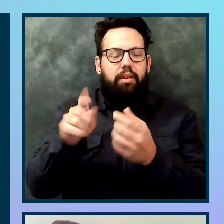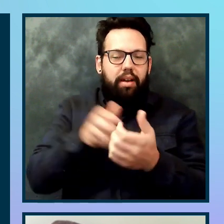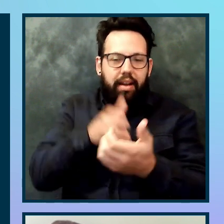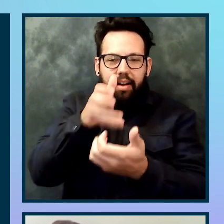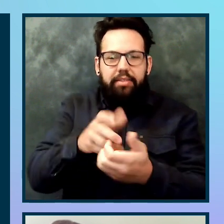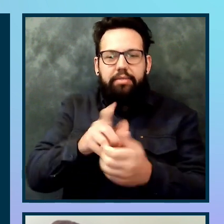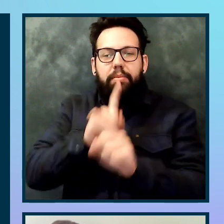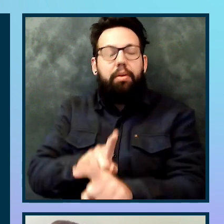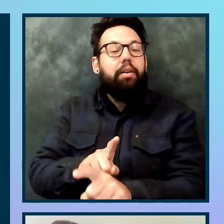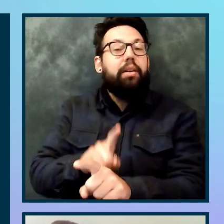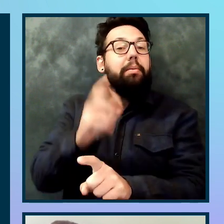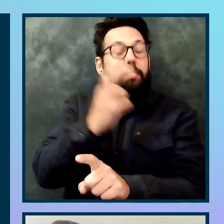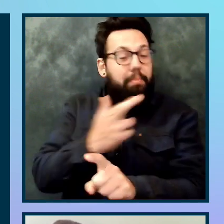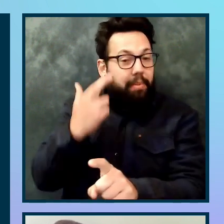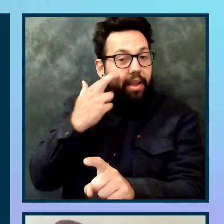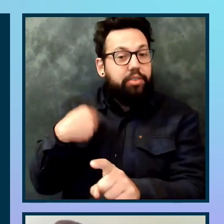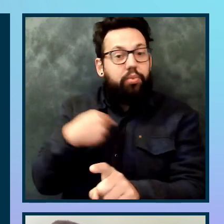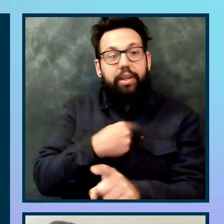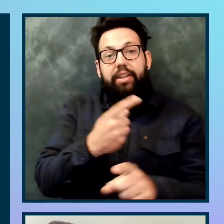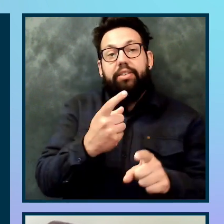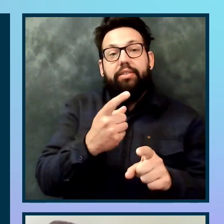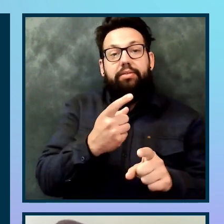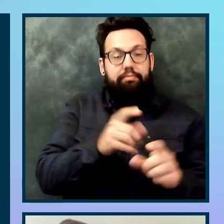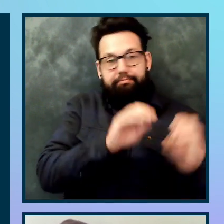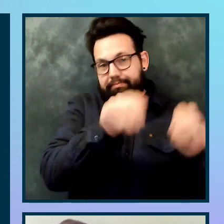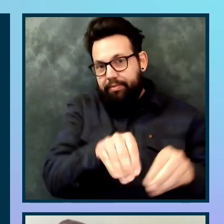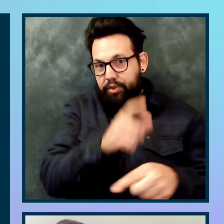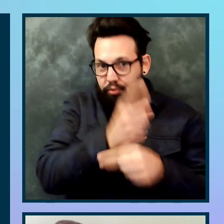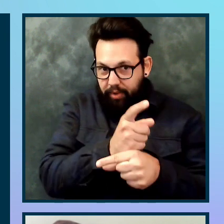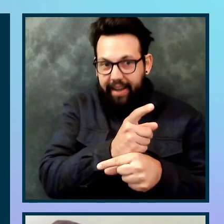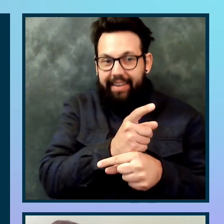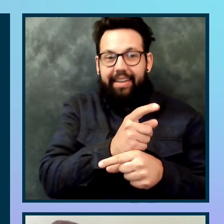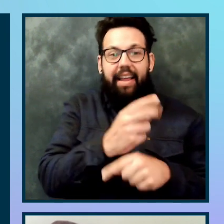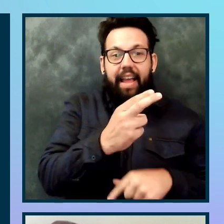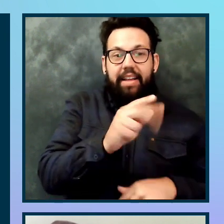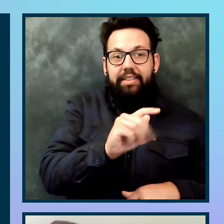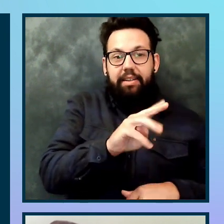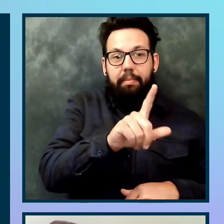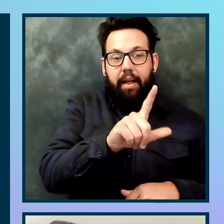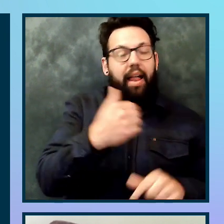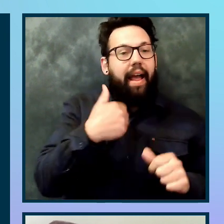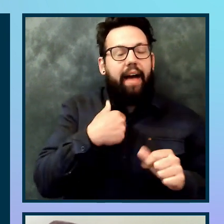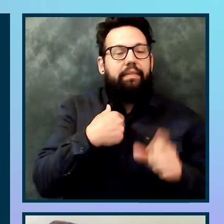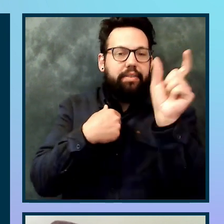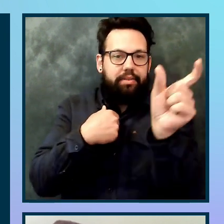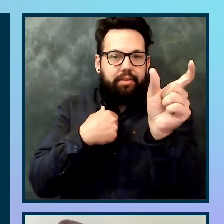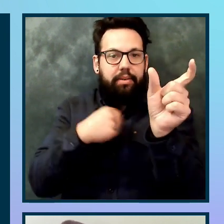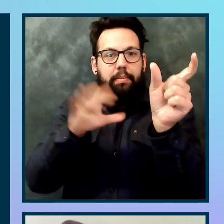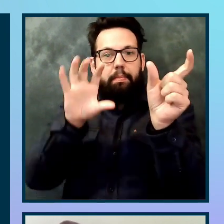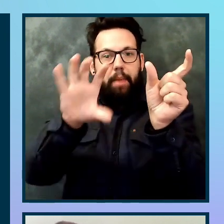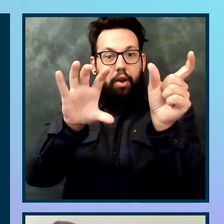semantic HTML, inside the section, we have a heading and a paragraph, and then another section. And then inside that section, which is a